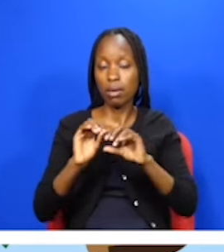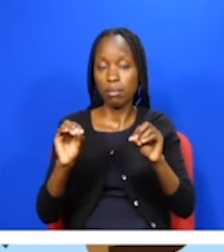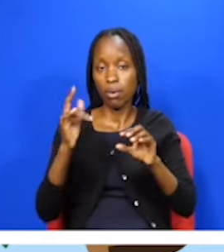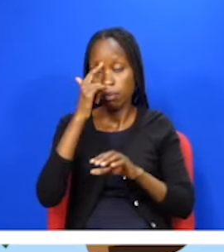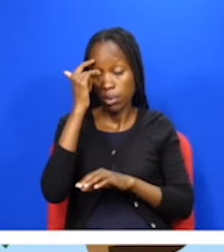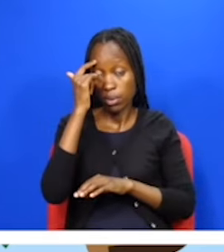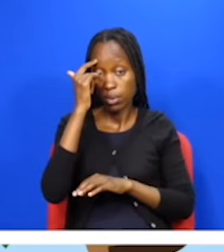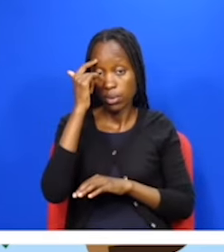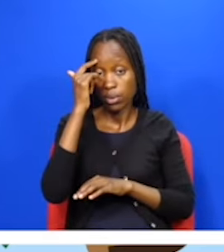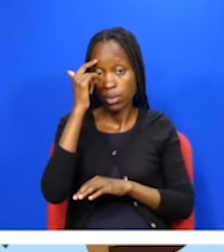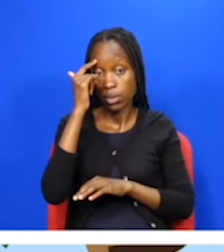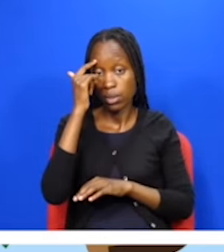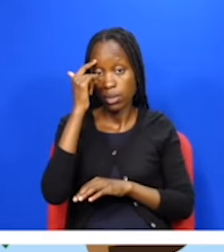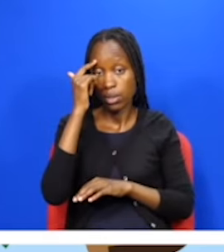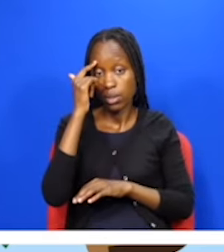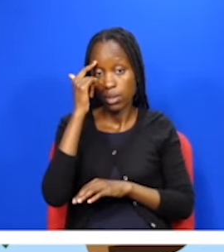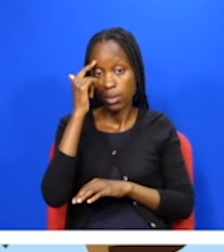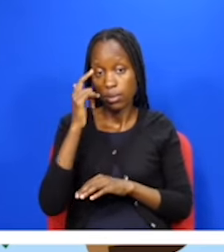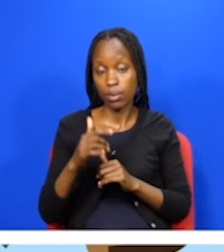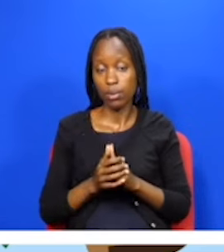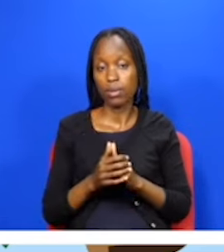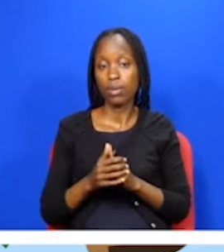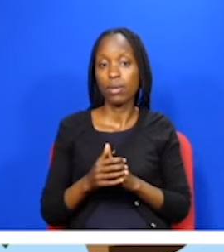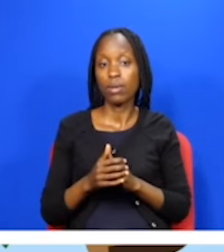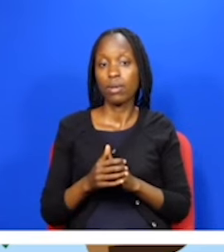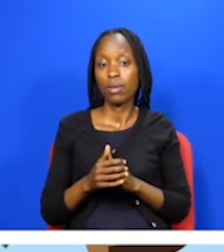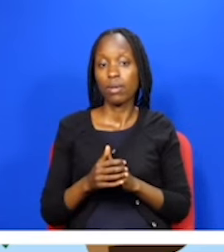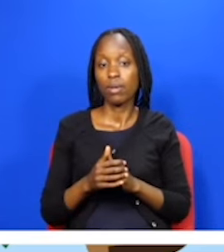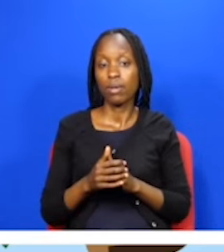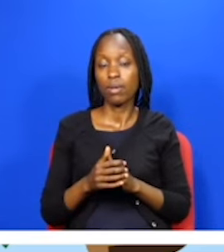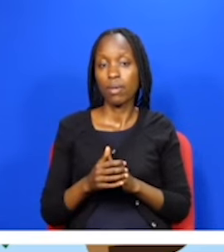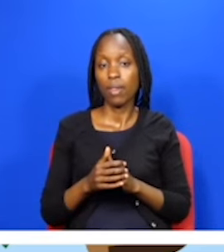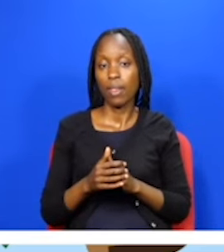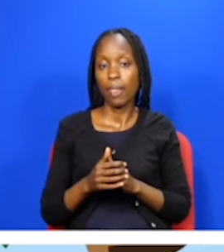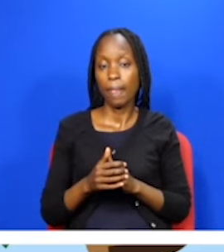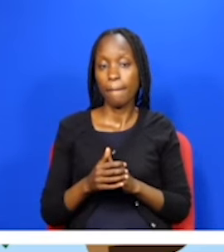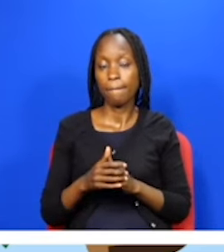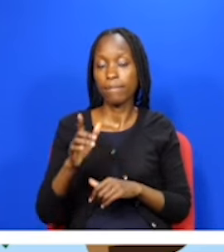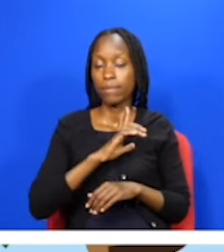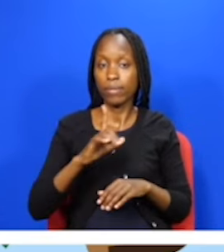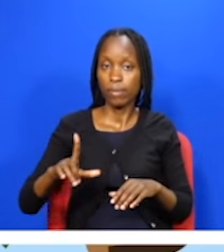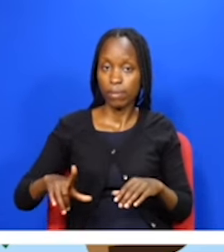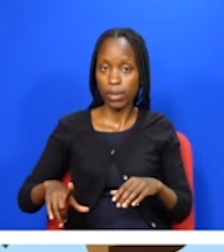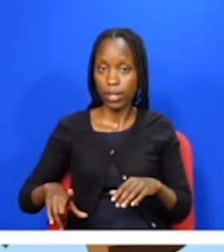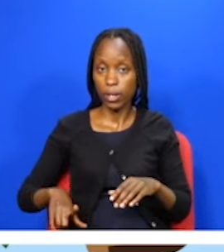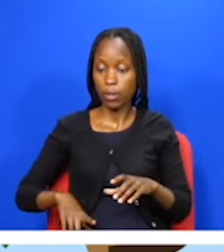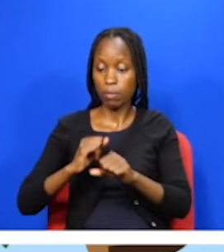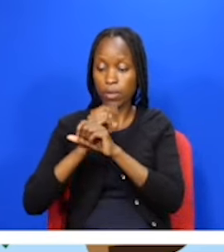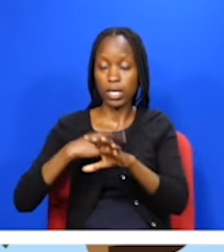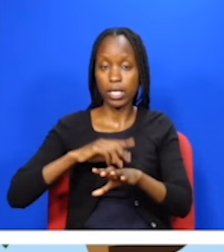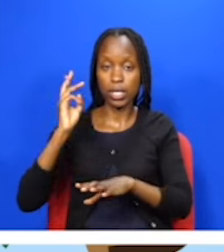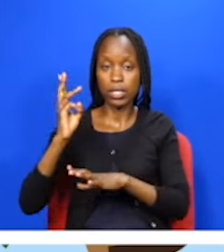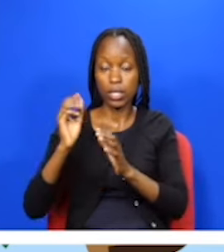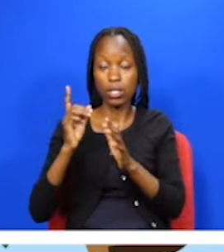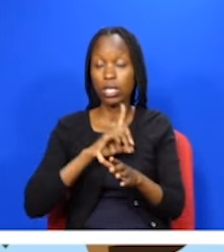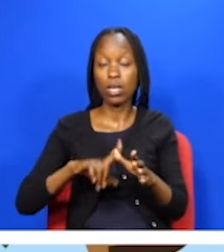are bread for us. Their protection is removed from them, and the Lord with us is with us.